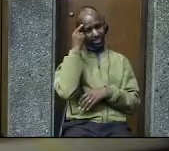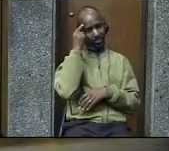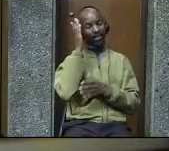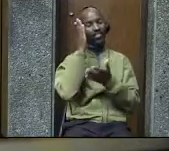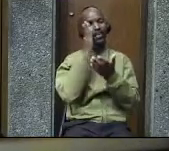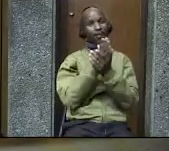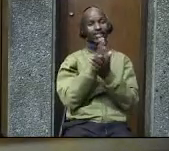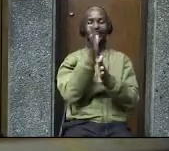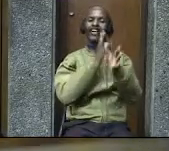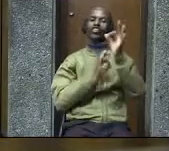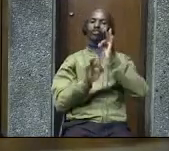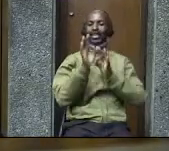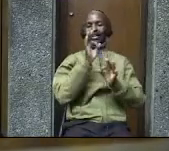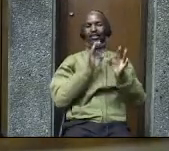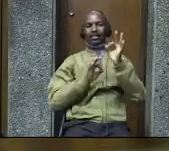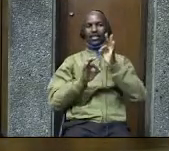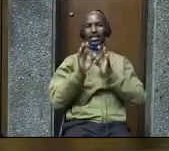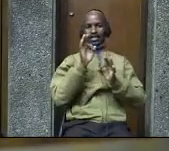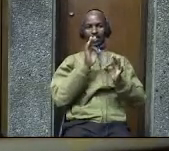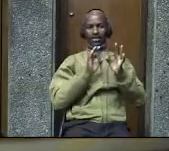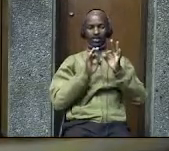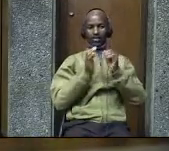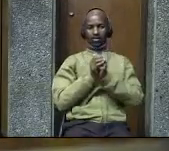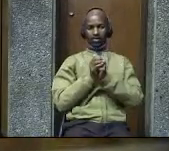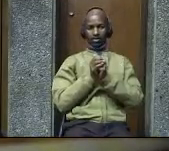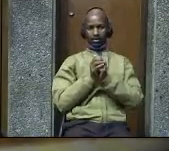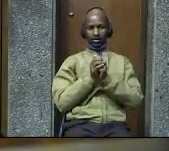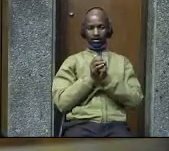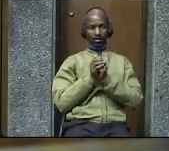also explain ukuthi